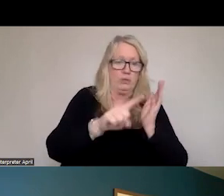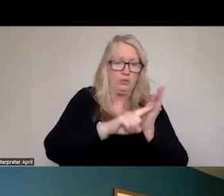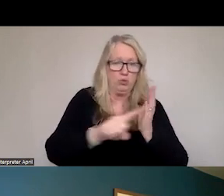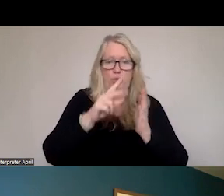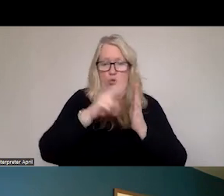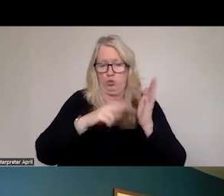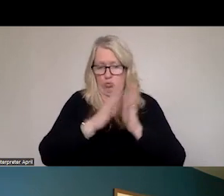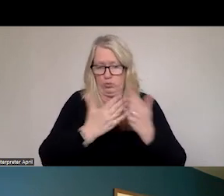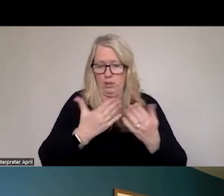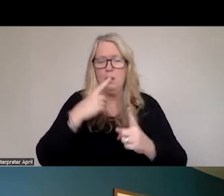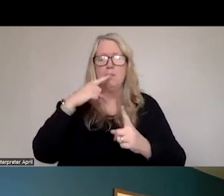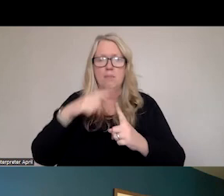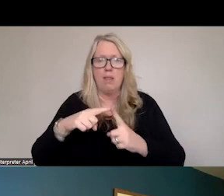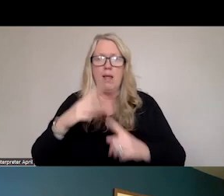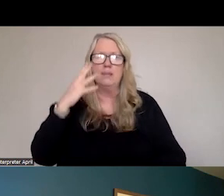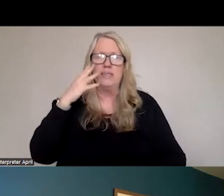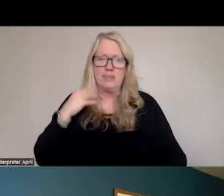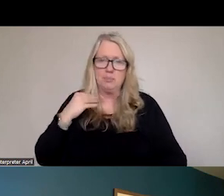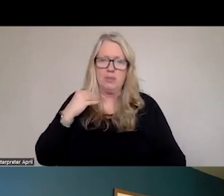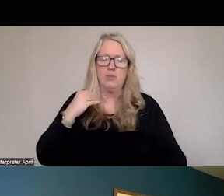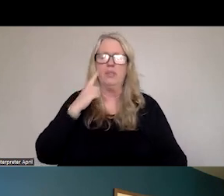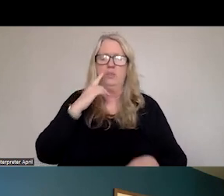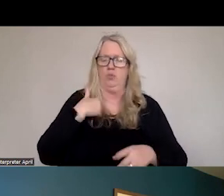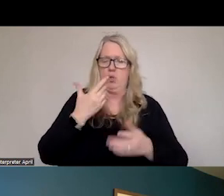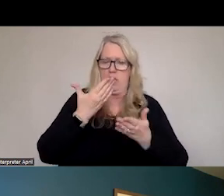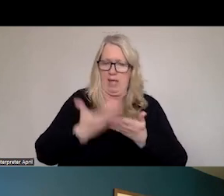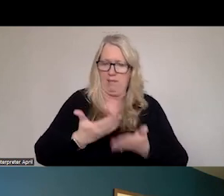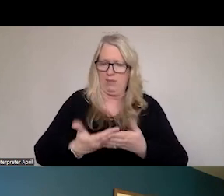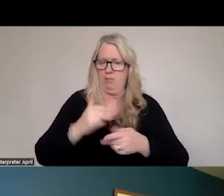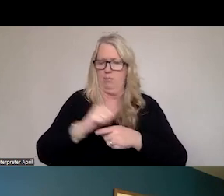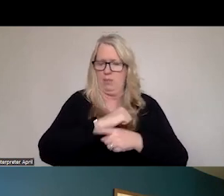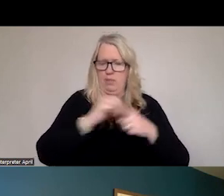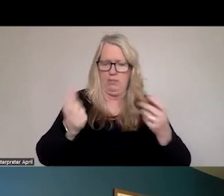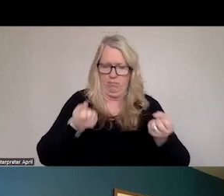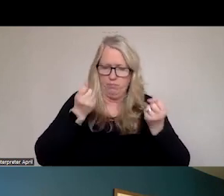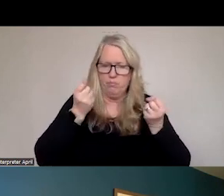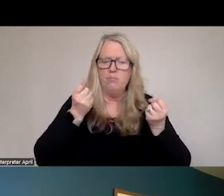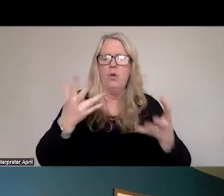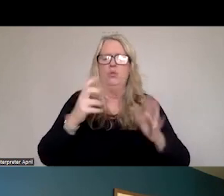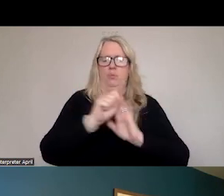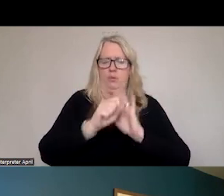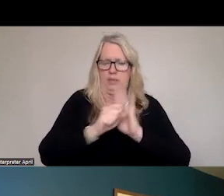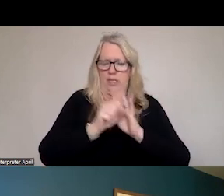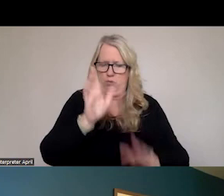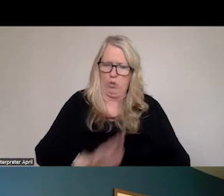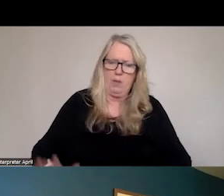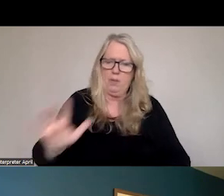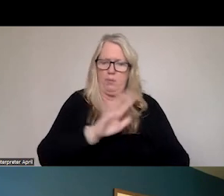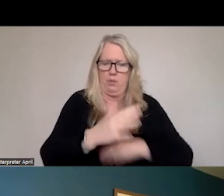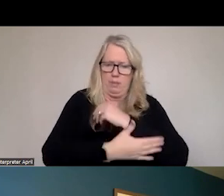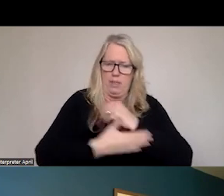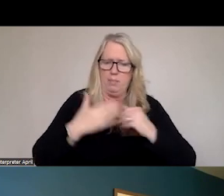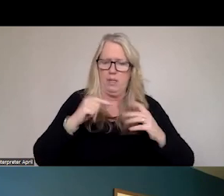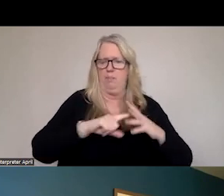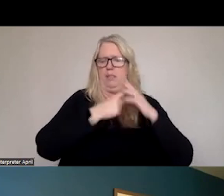the experience, so practice-based evidence of multiple states across the country who've done early adopter work of